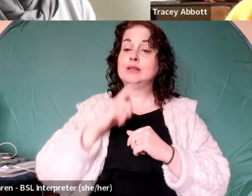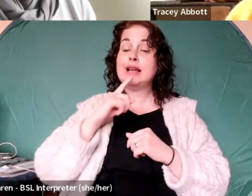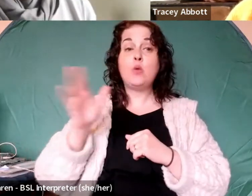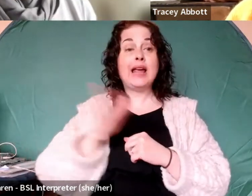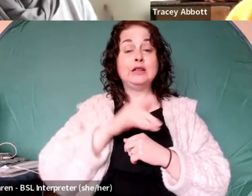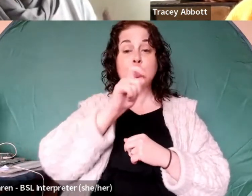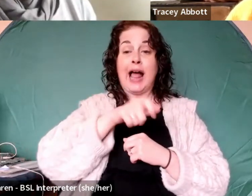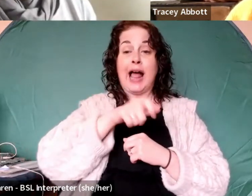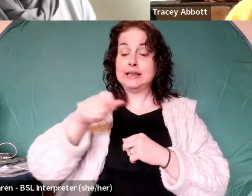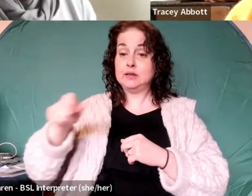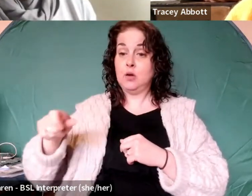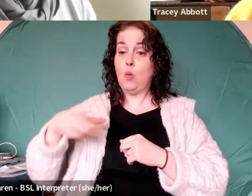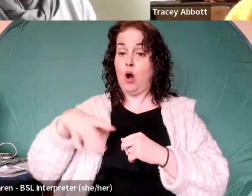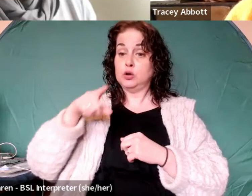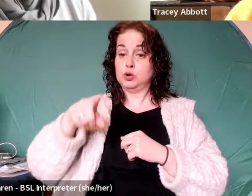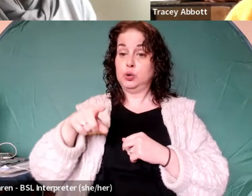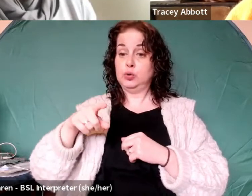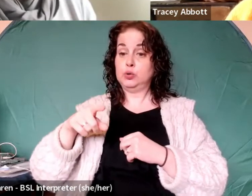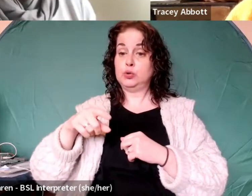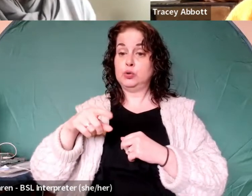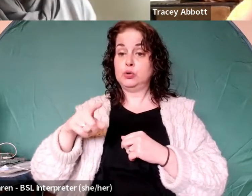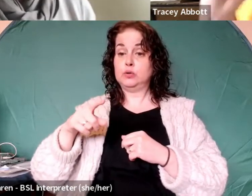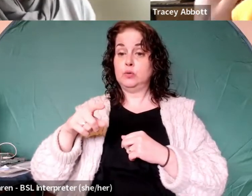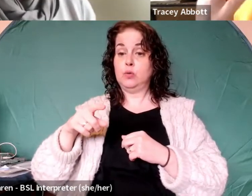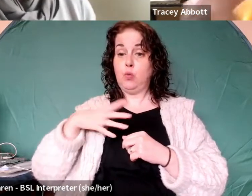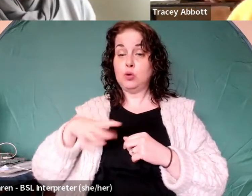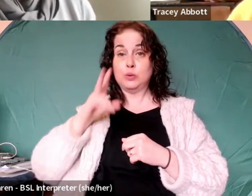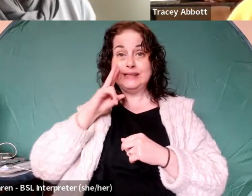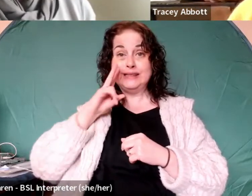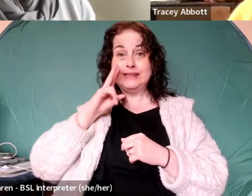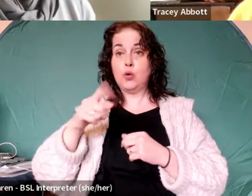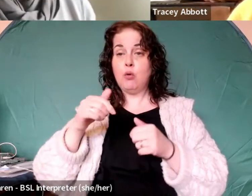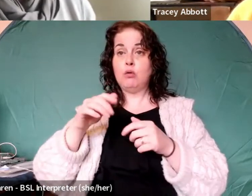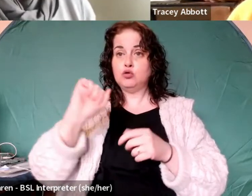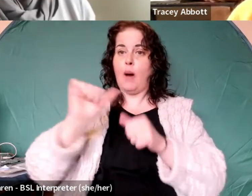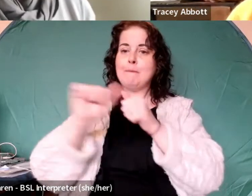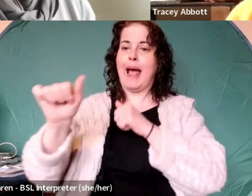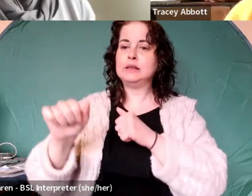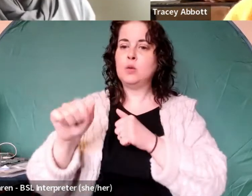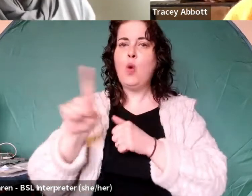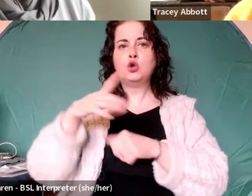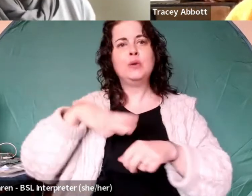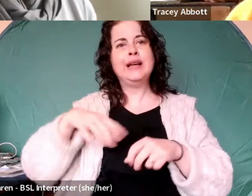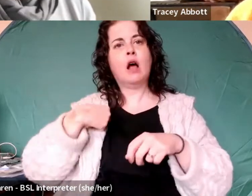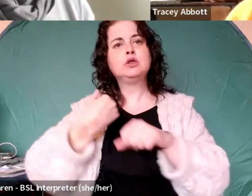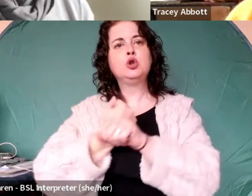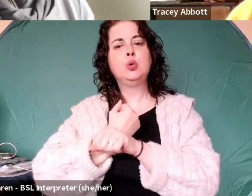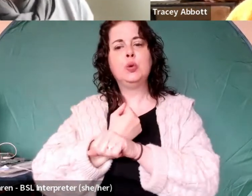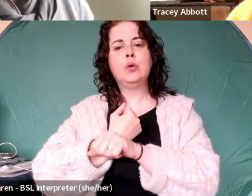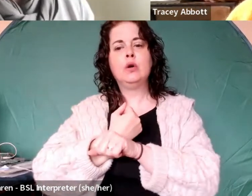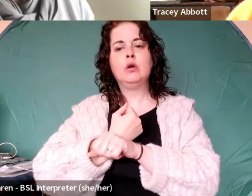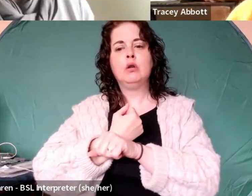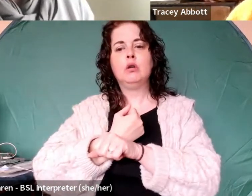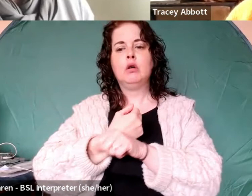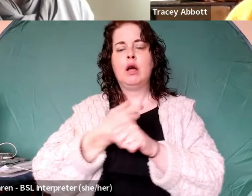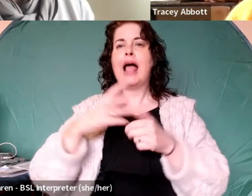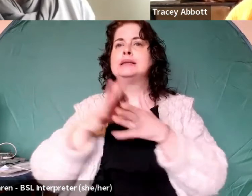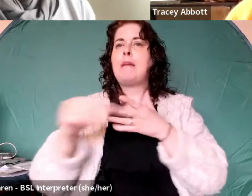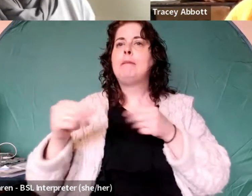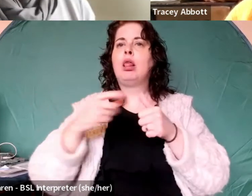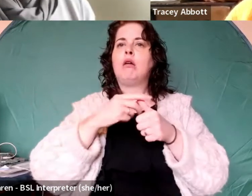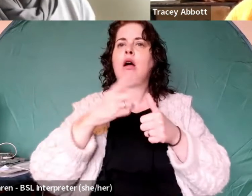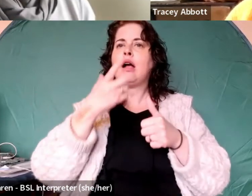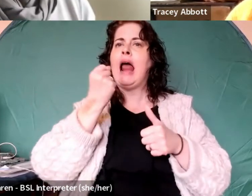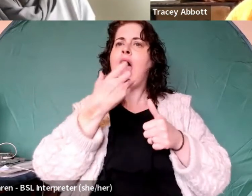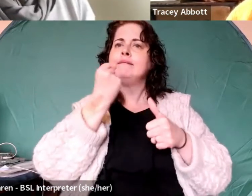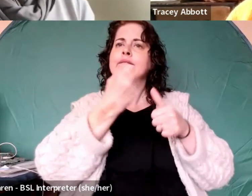candidate, we want you to shine in this recruitment. We want to see you at your best. What do you need us to do? These are some of the things we can offer.